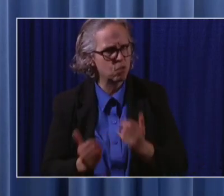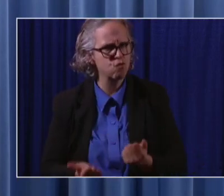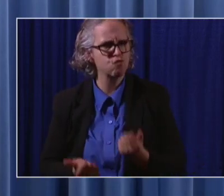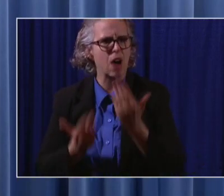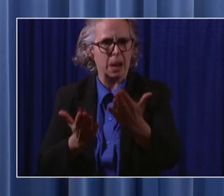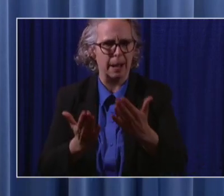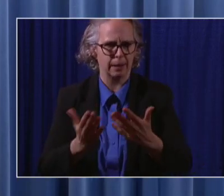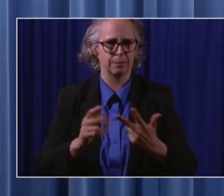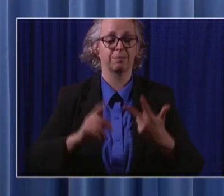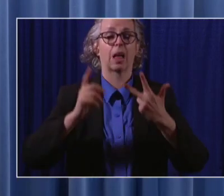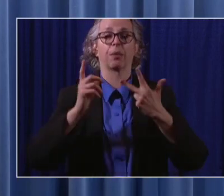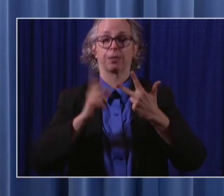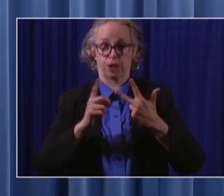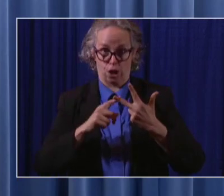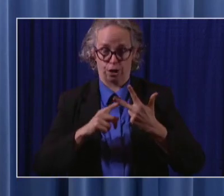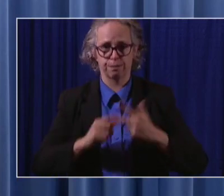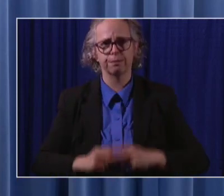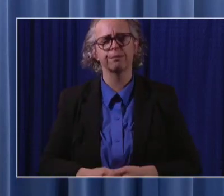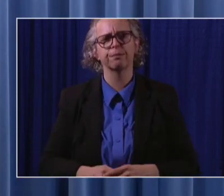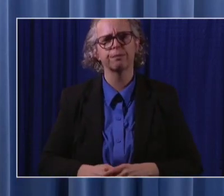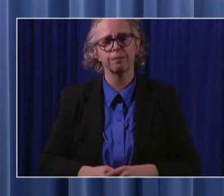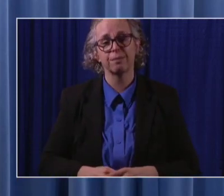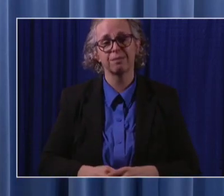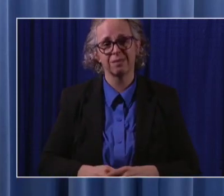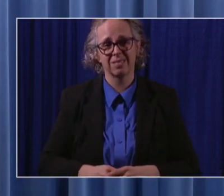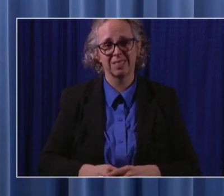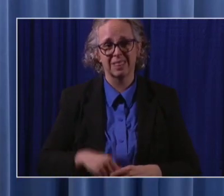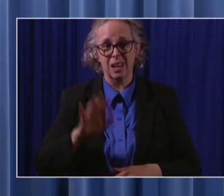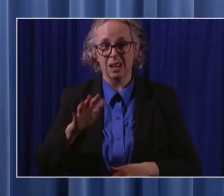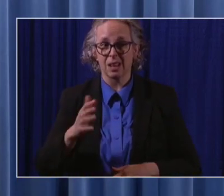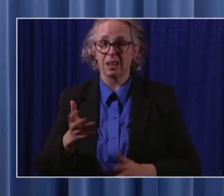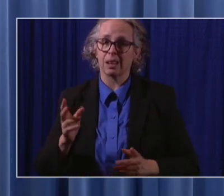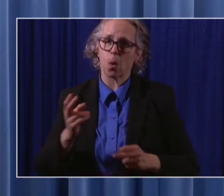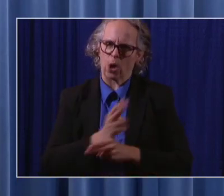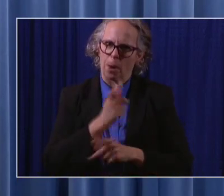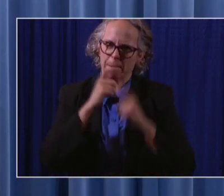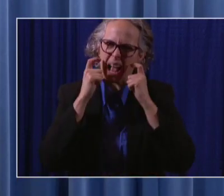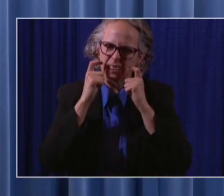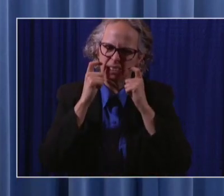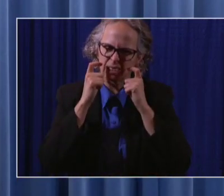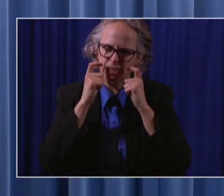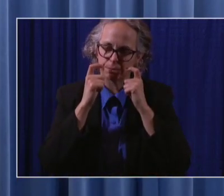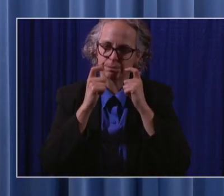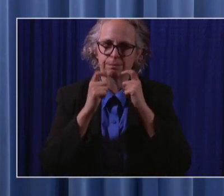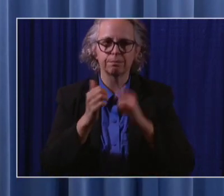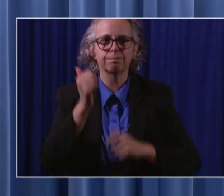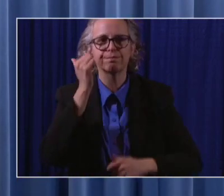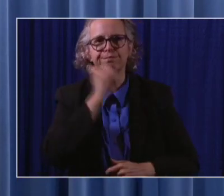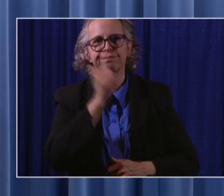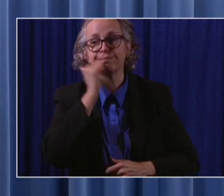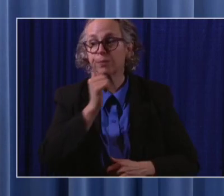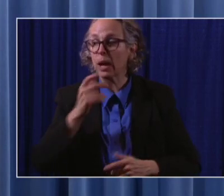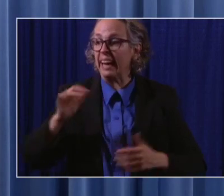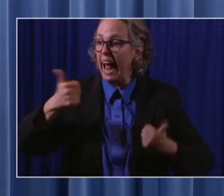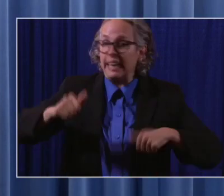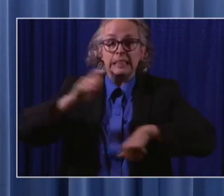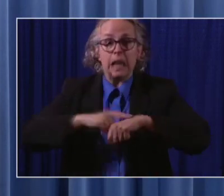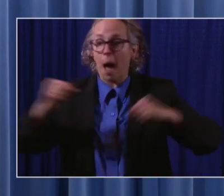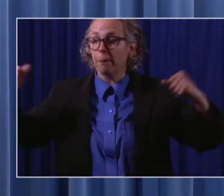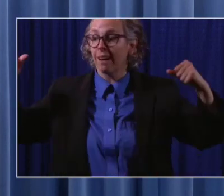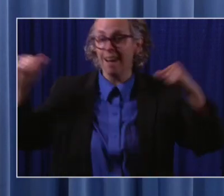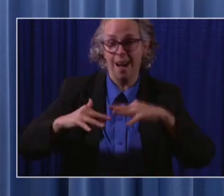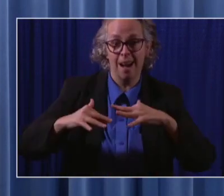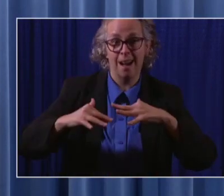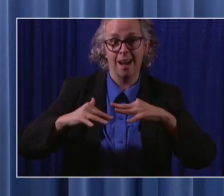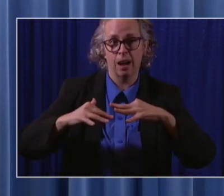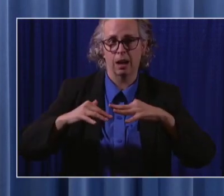we recommend that everyone wear a mask at all times at gatherings. Again, what happens is that we all